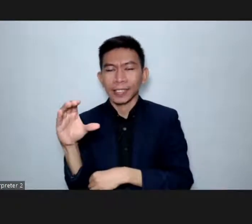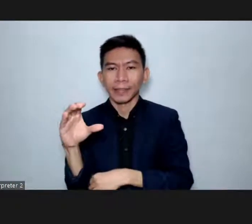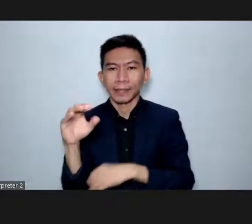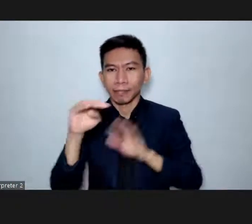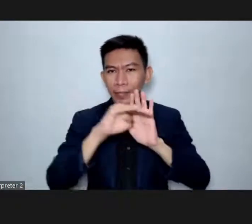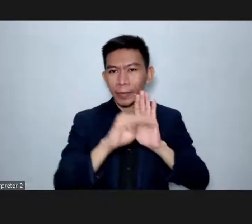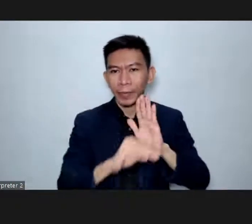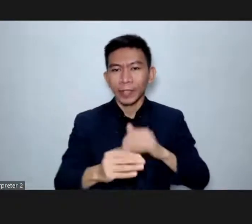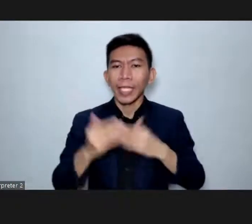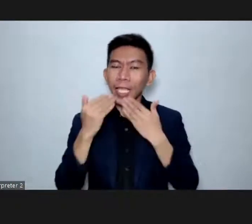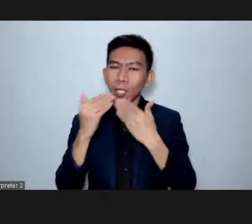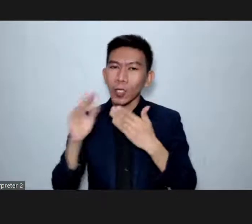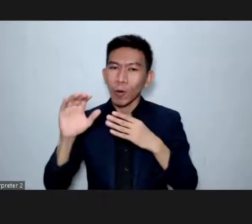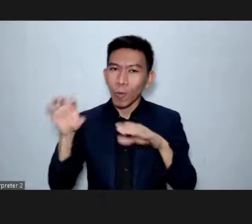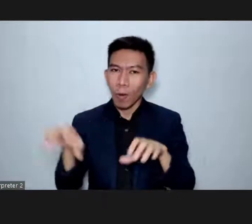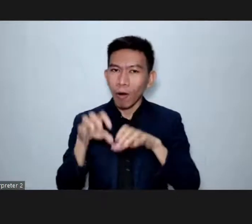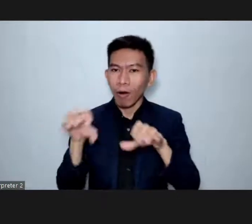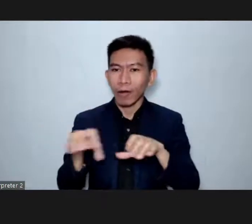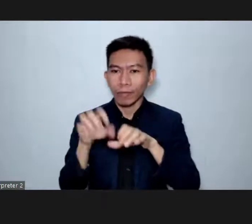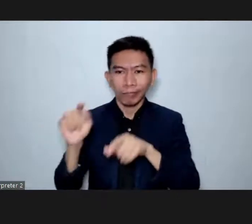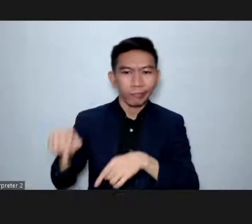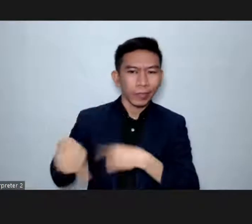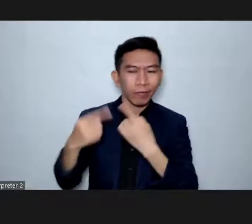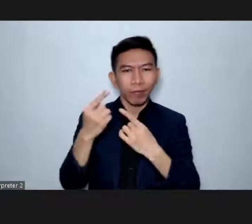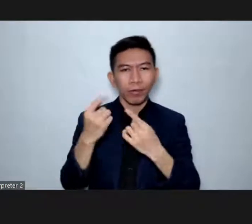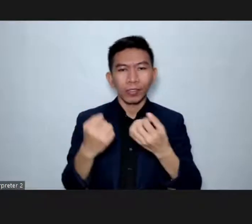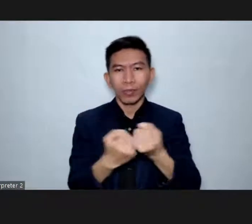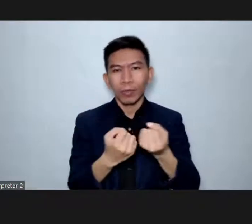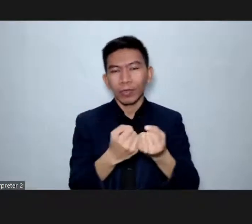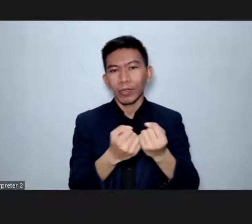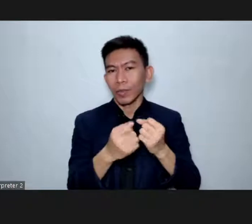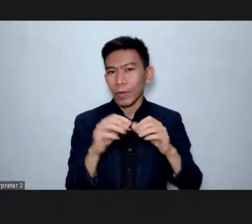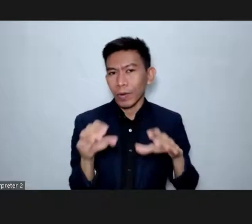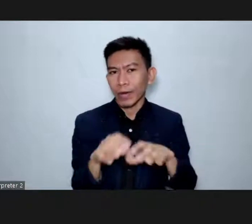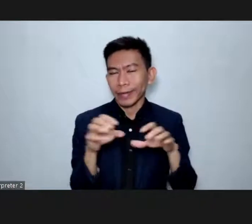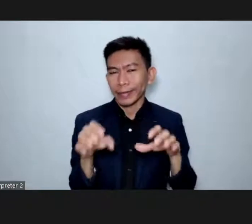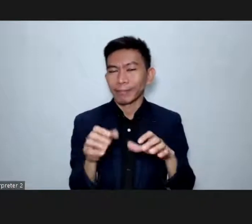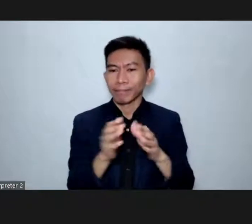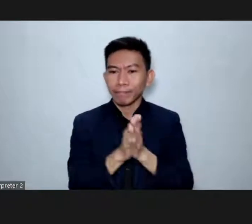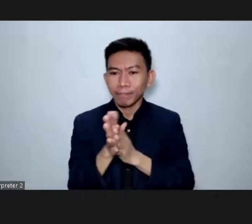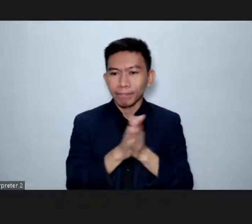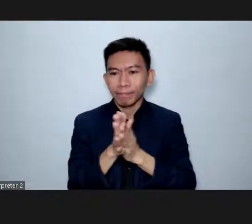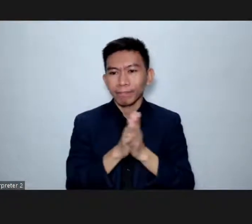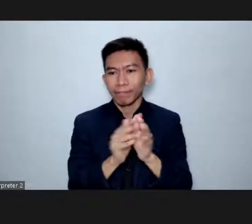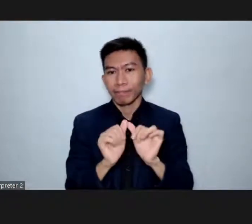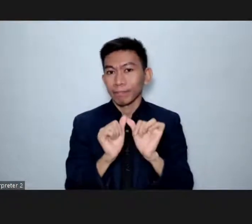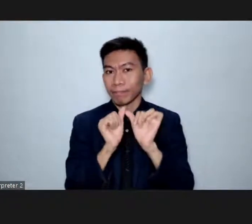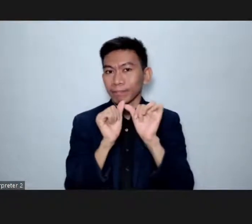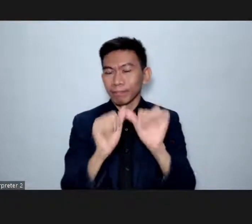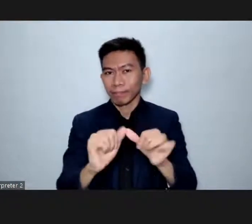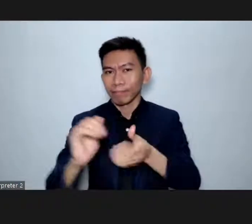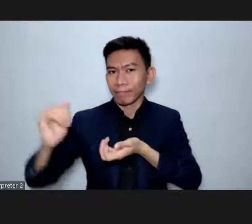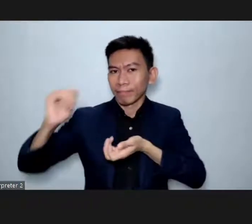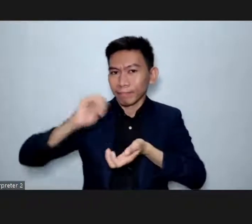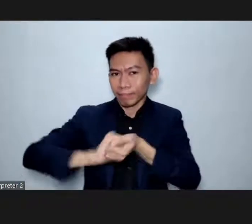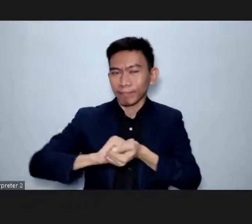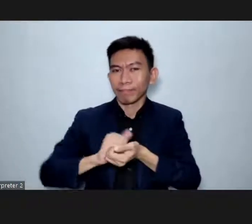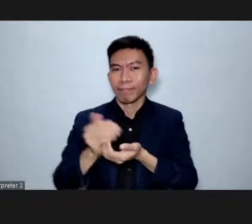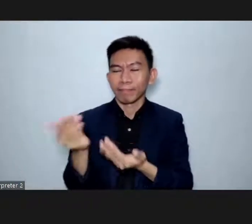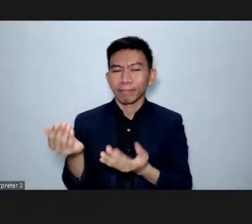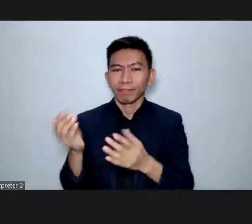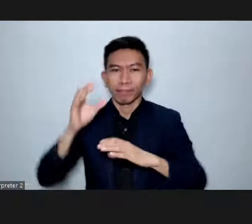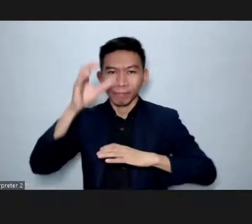did to support all the technical work. We very much look forward to continue to collaborate with you, with the